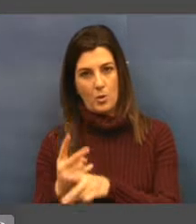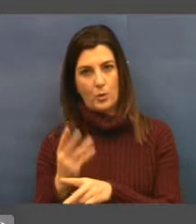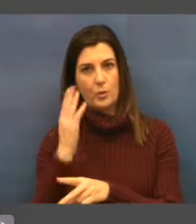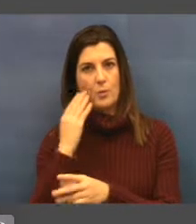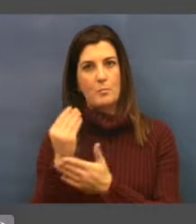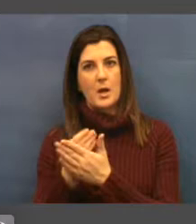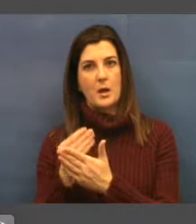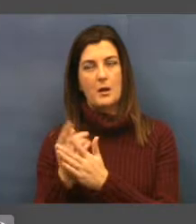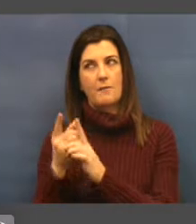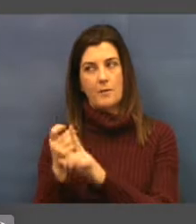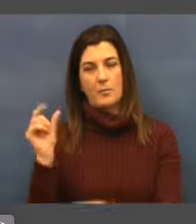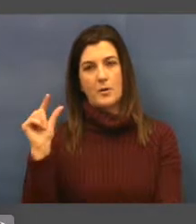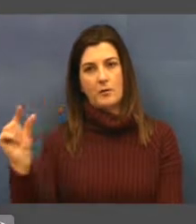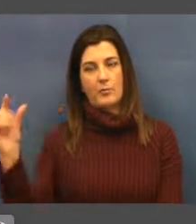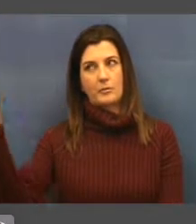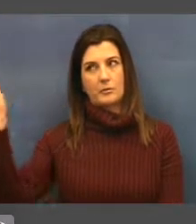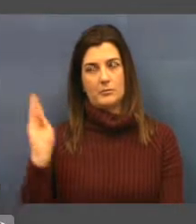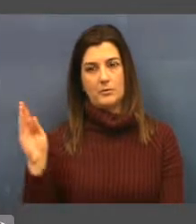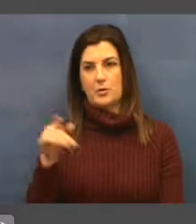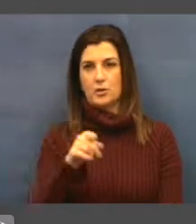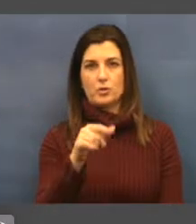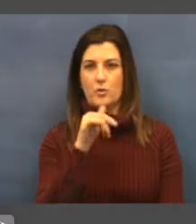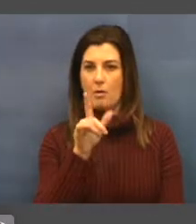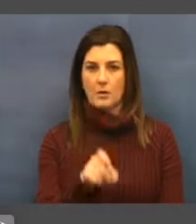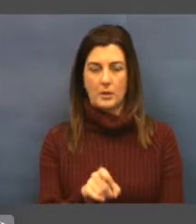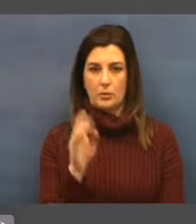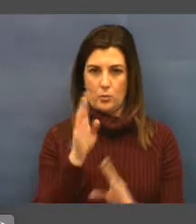coming to us, so you don't need to worry about that.